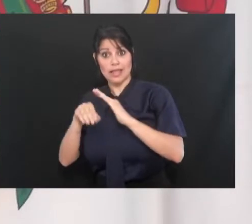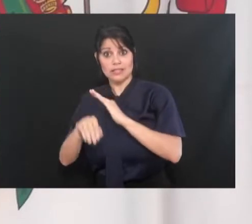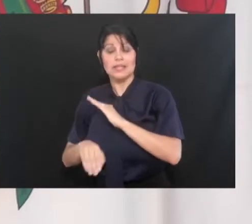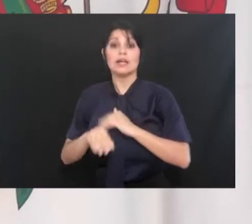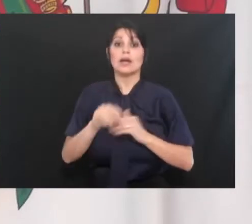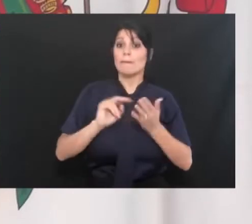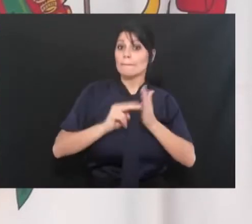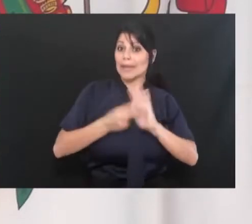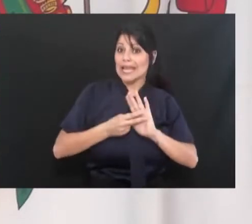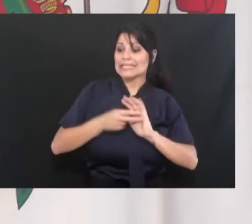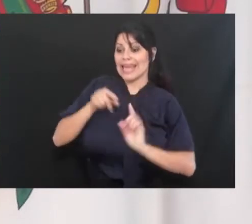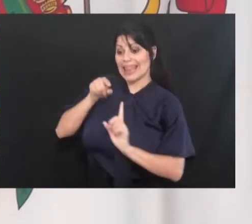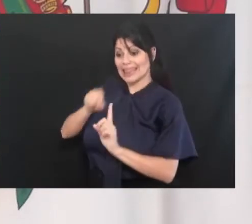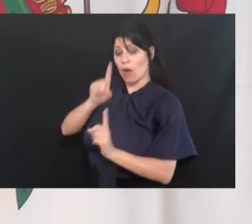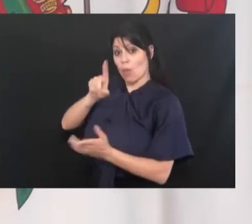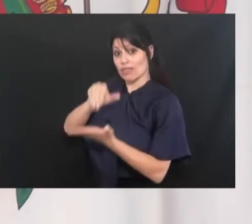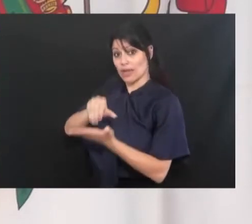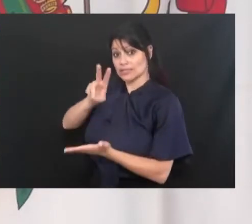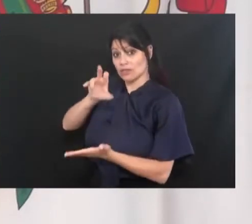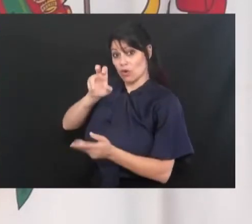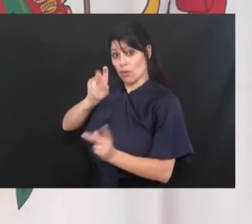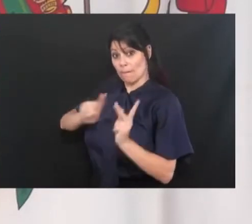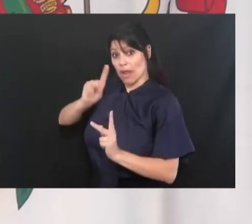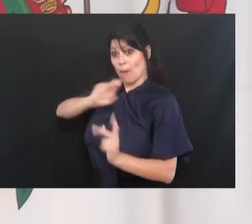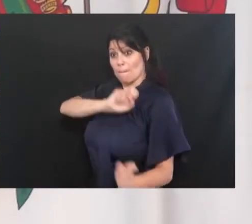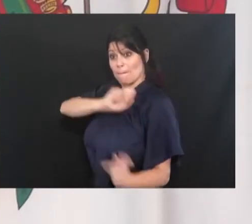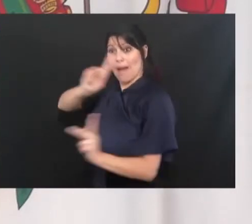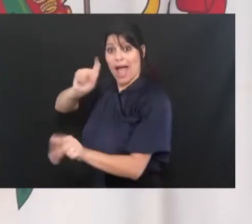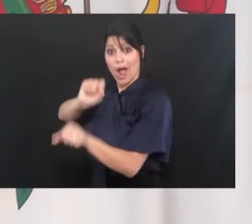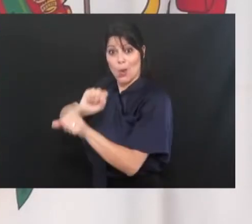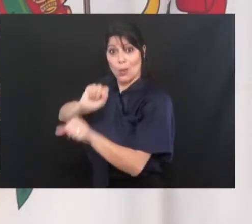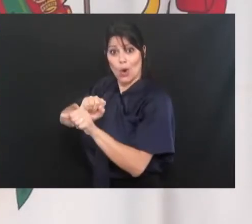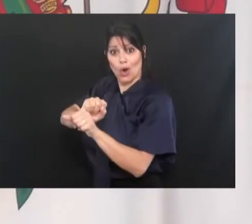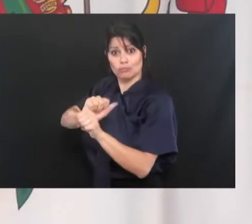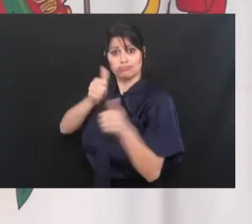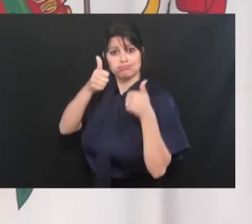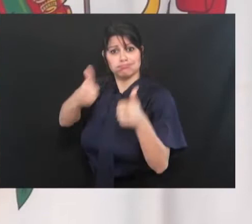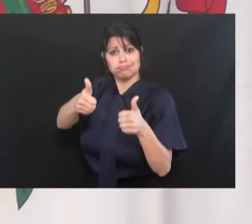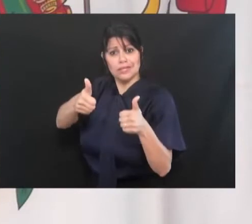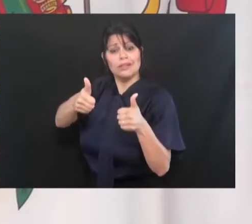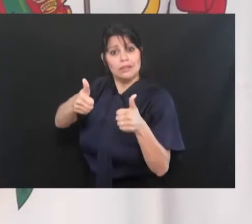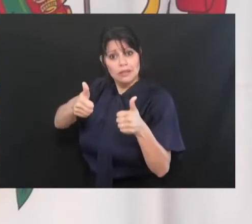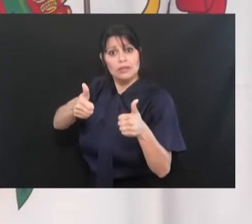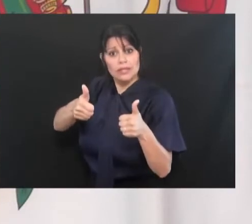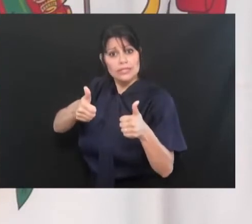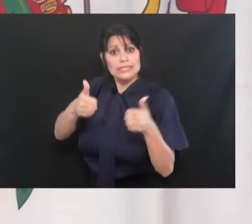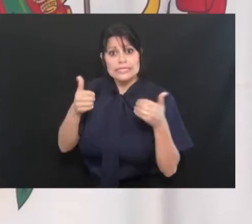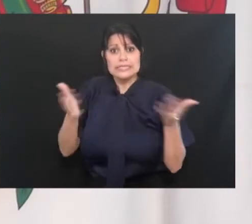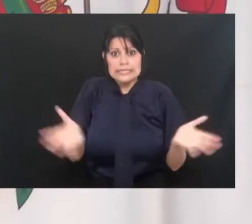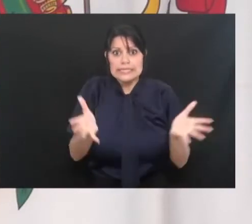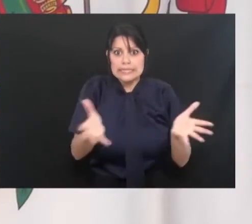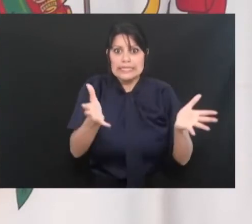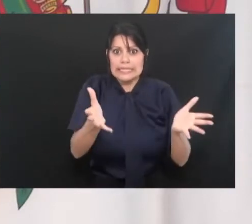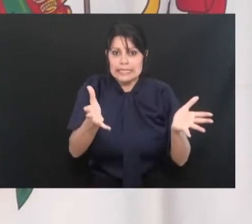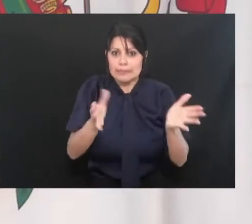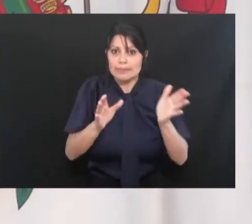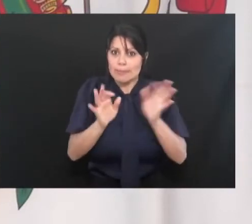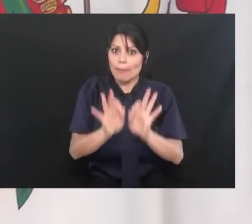West Virginia back in a month, that's good stuff. We just want to keep at it and keep at it and keep at it. We've still